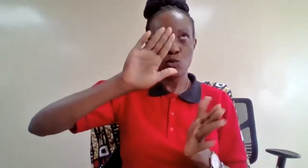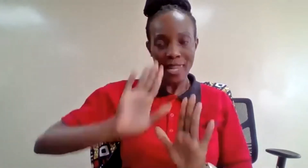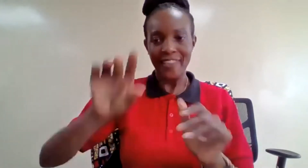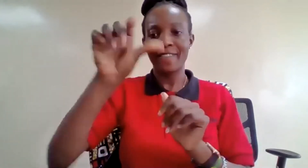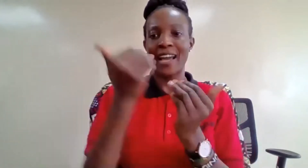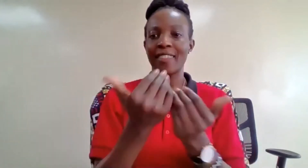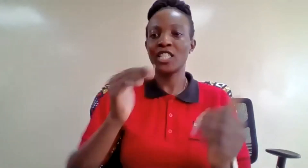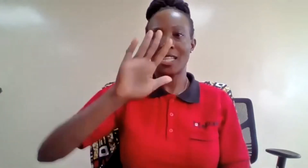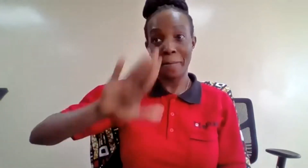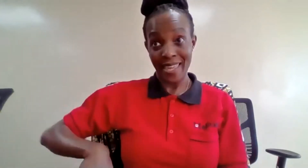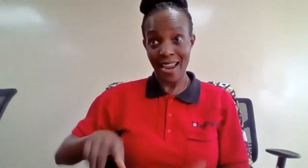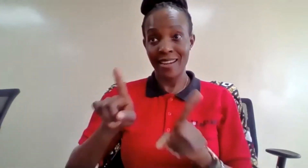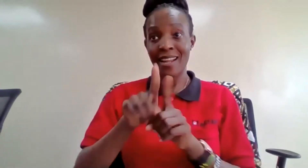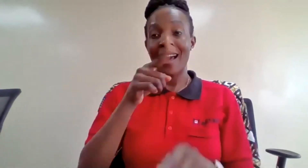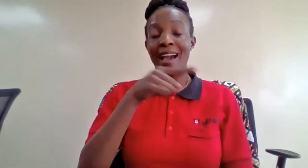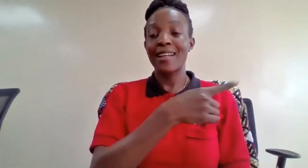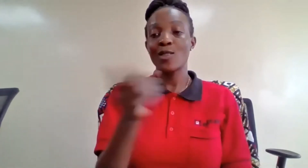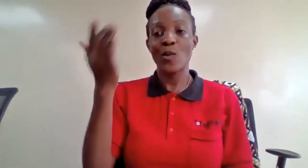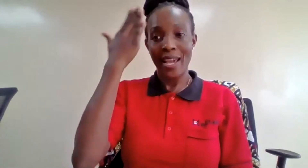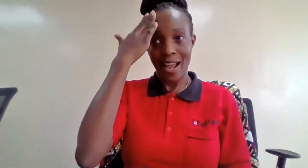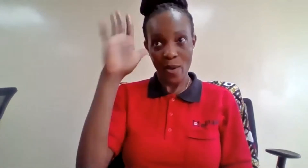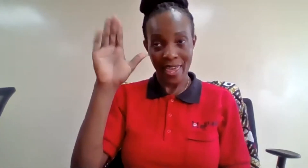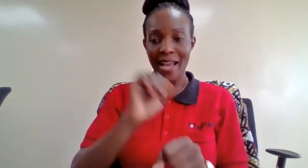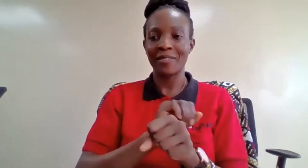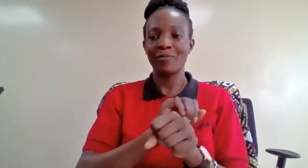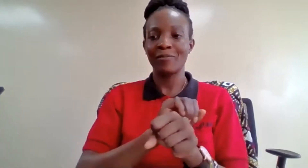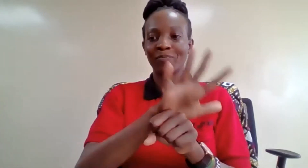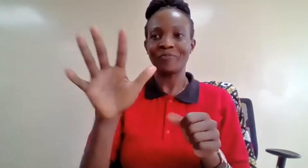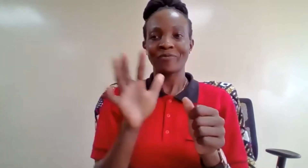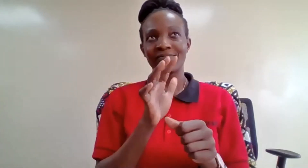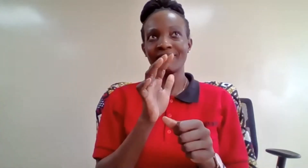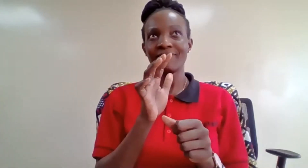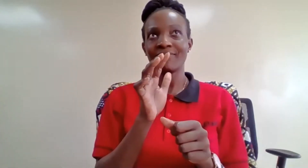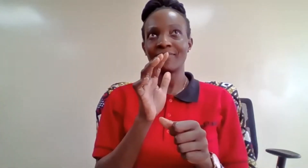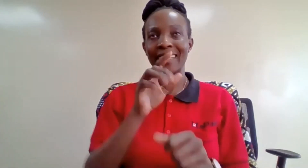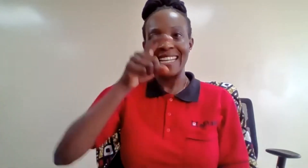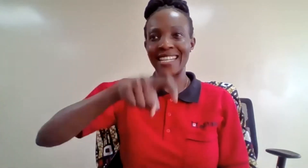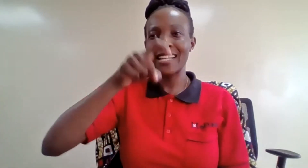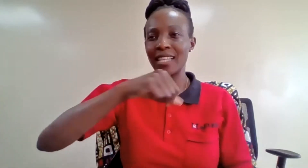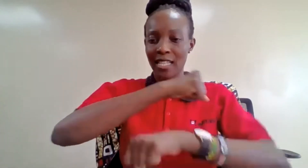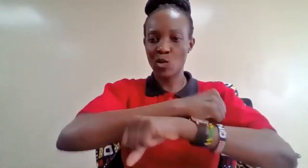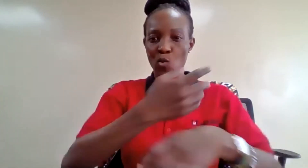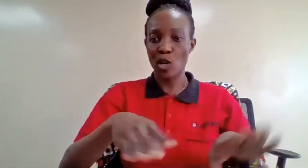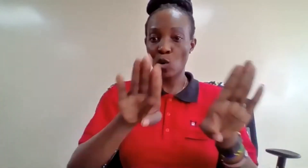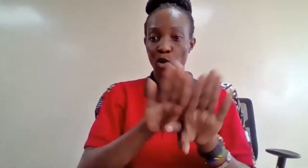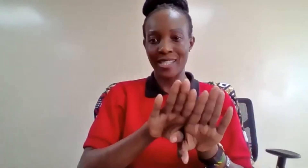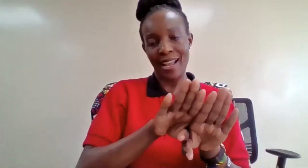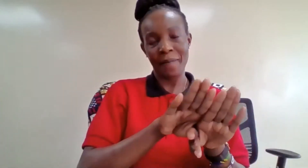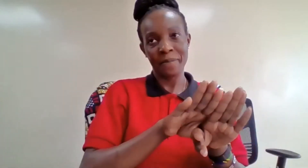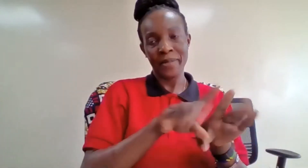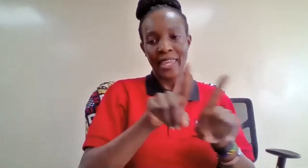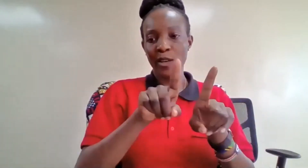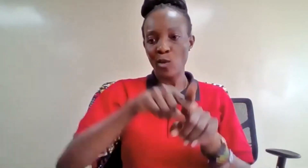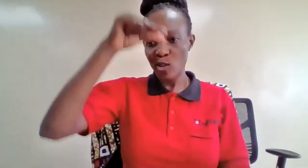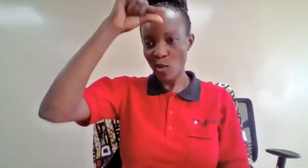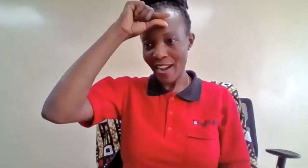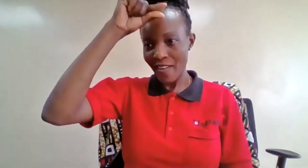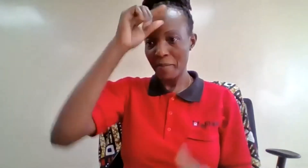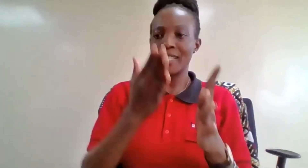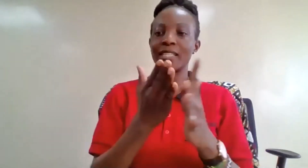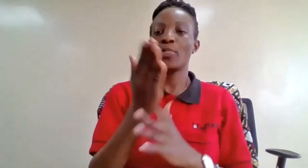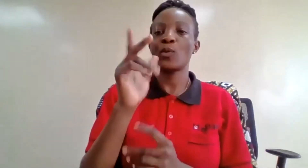4, it is important to remember that we cannot leave anyone behind. And as we are aware, we've had COVID for the last